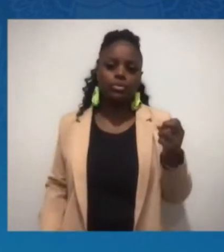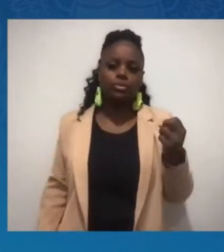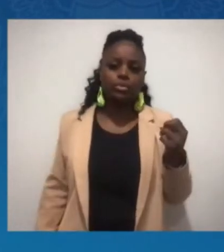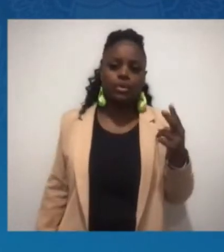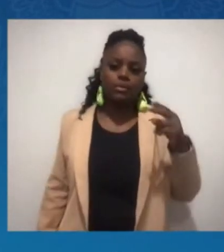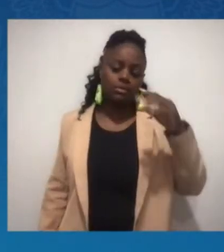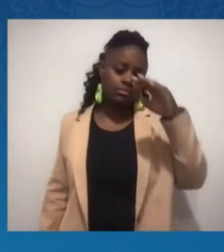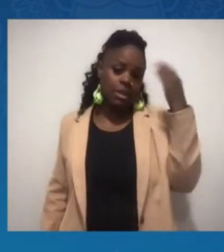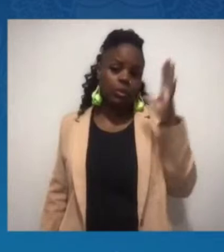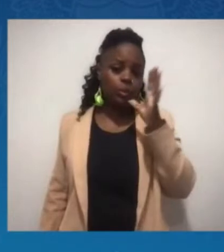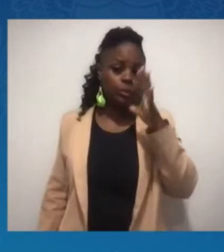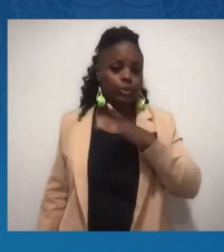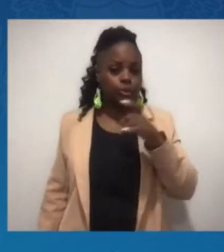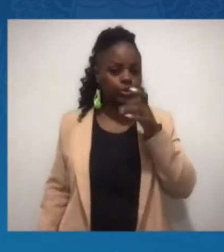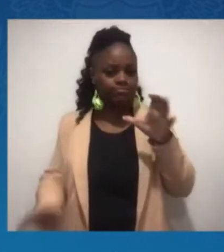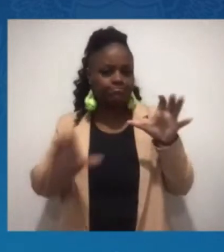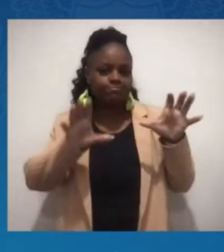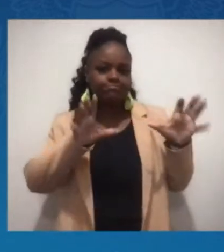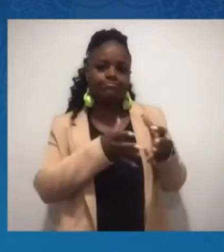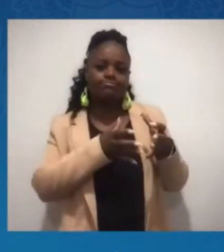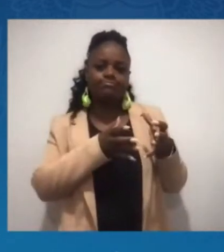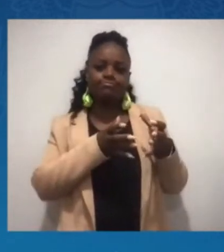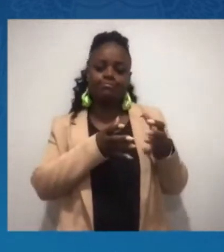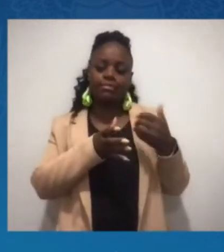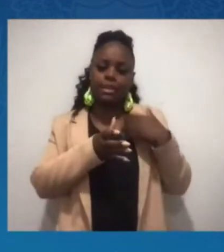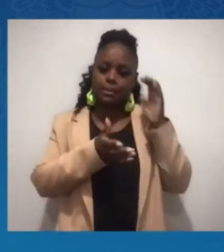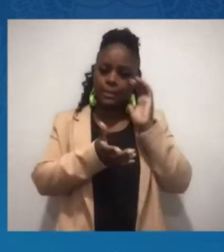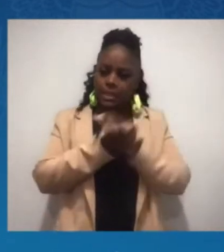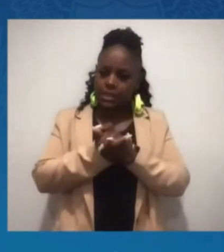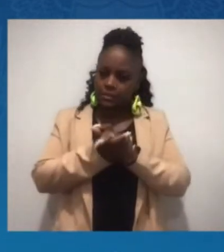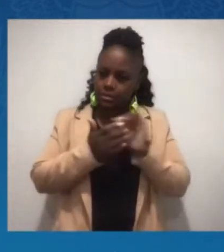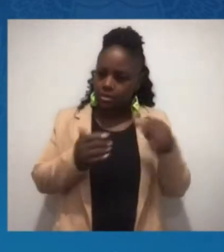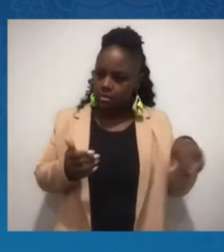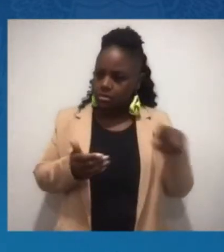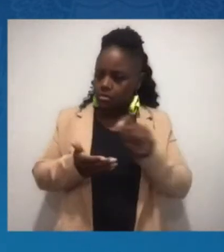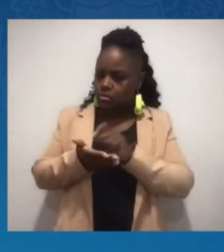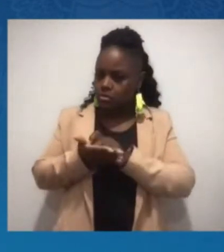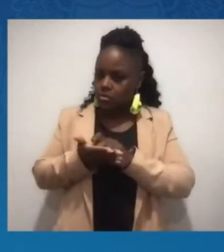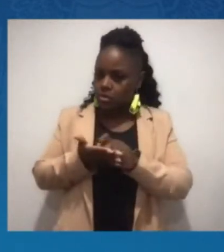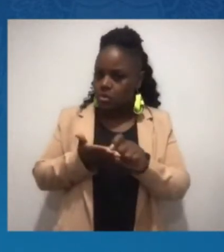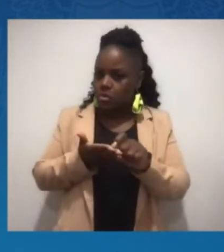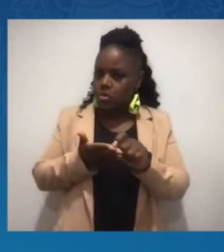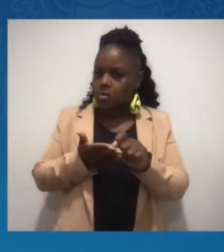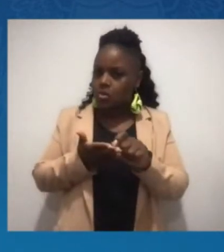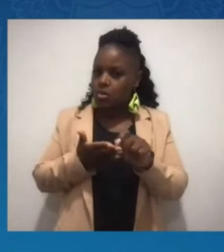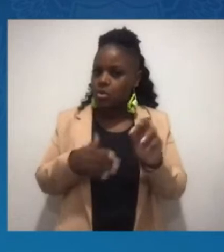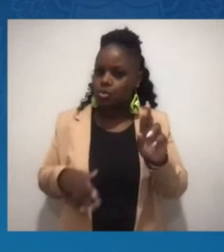and I believe actually authored the term reproductive justice,